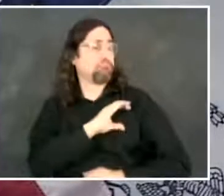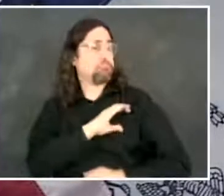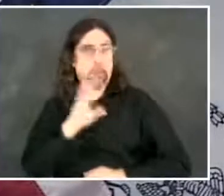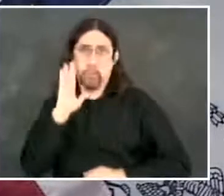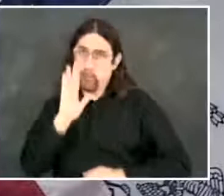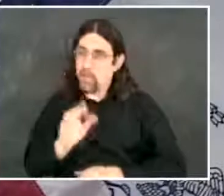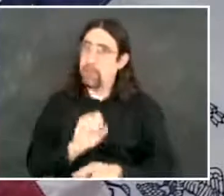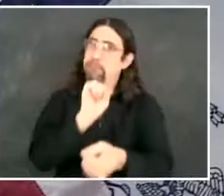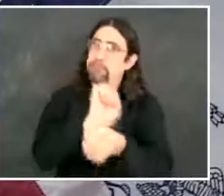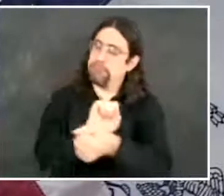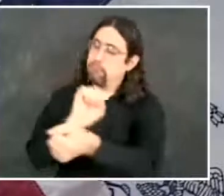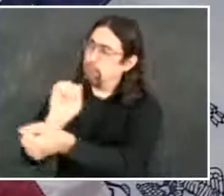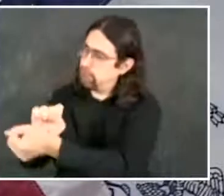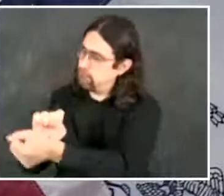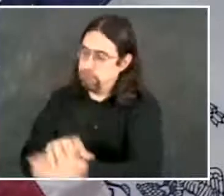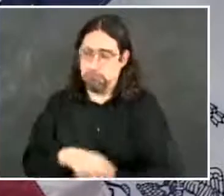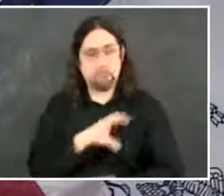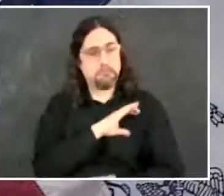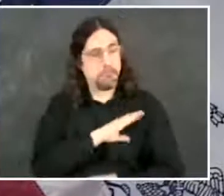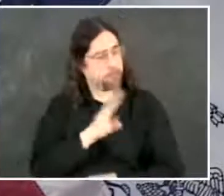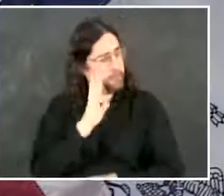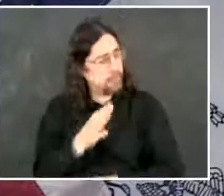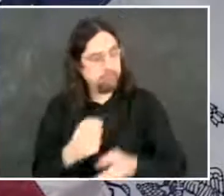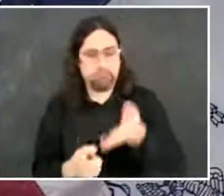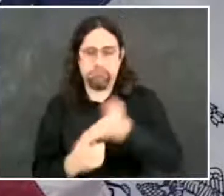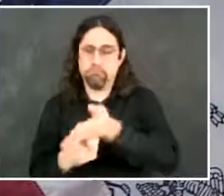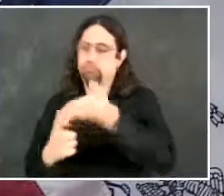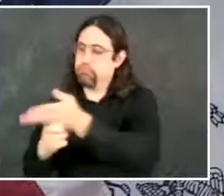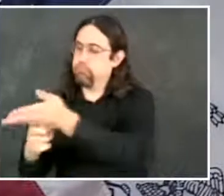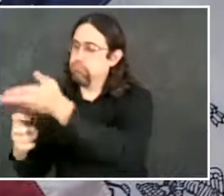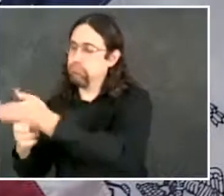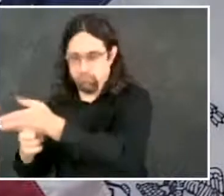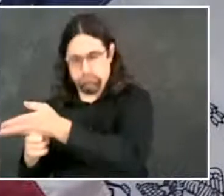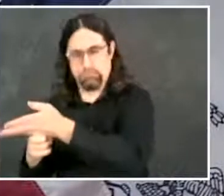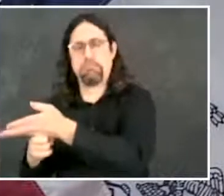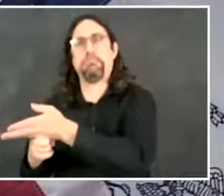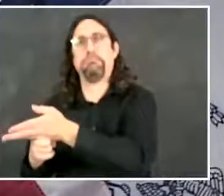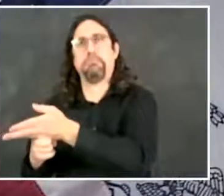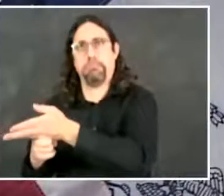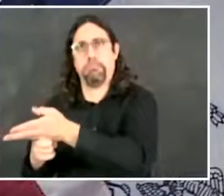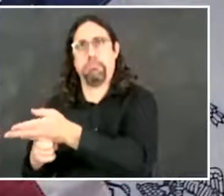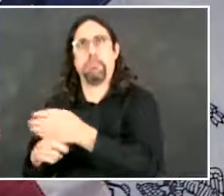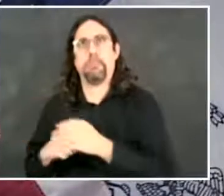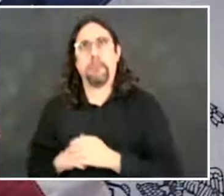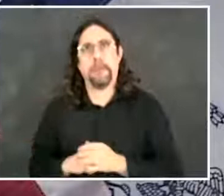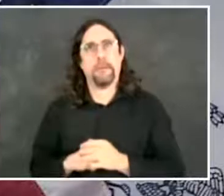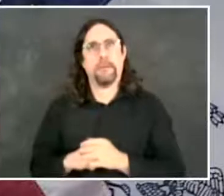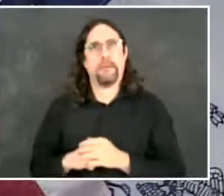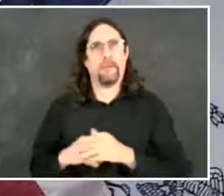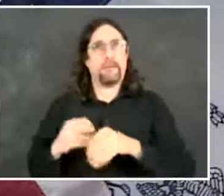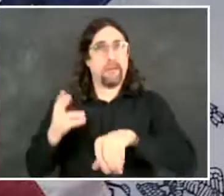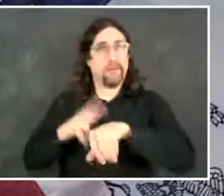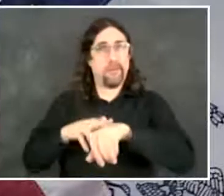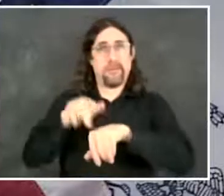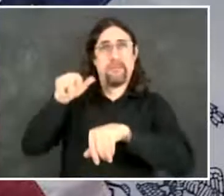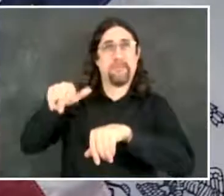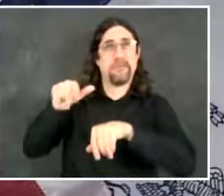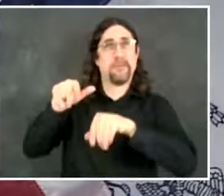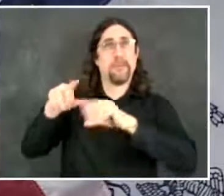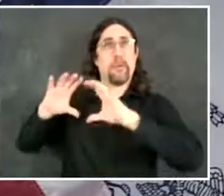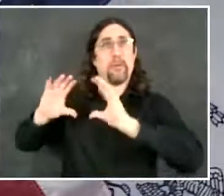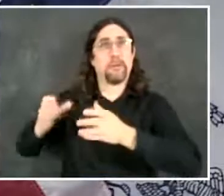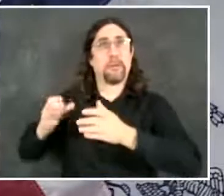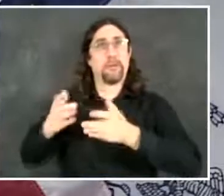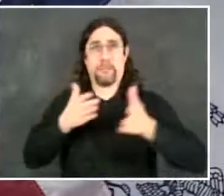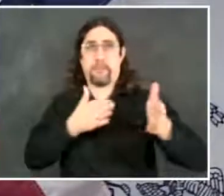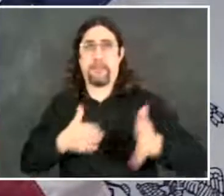this organization is not allowed to hold a rally. That goes against every rule we've got. They can express themselves online. There's all sorts